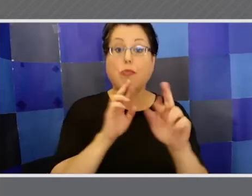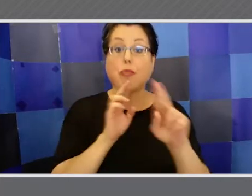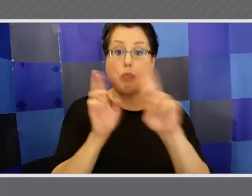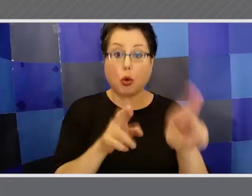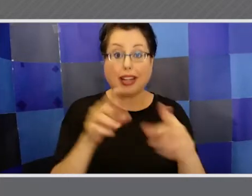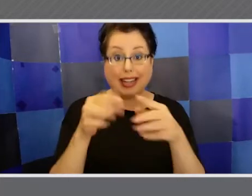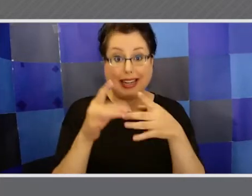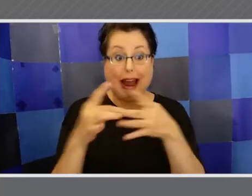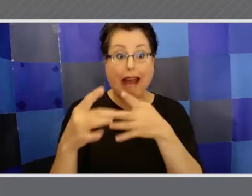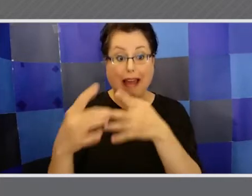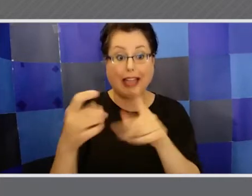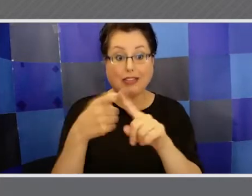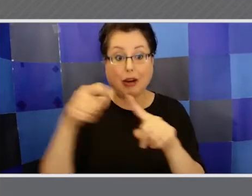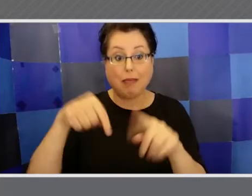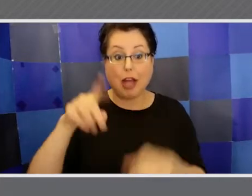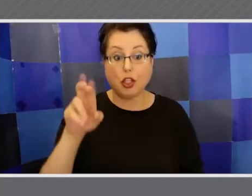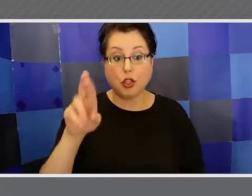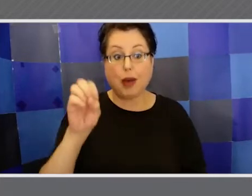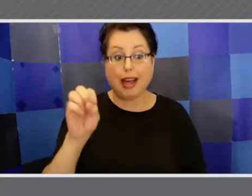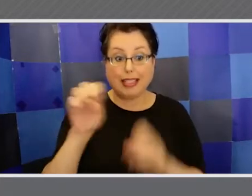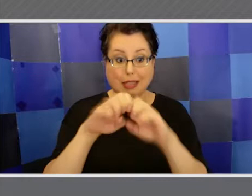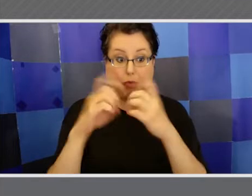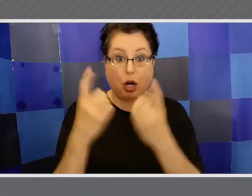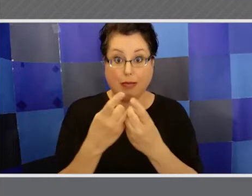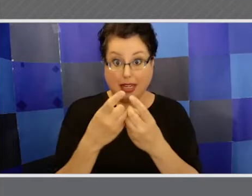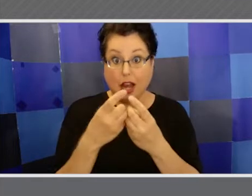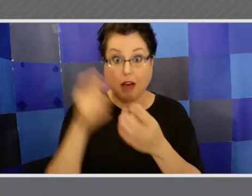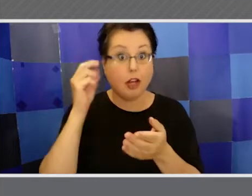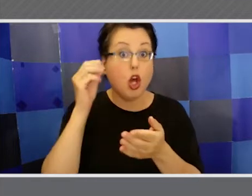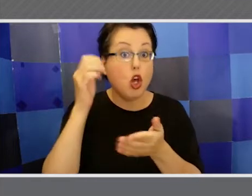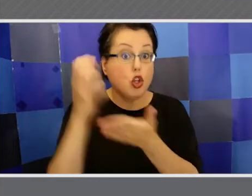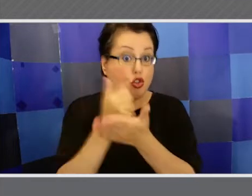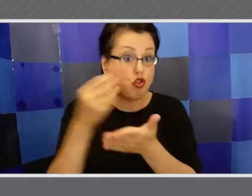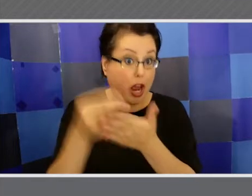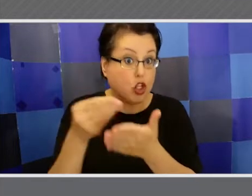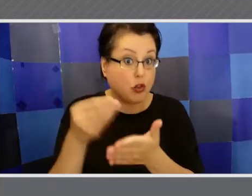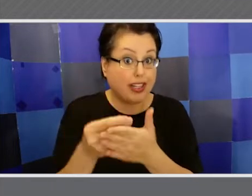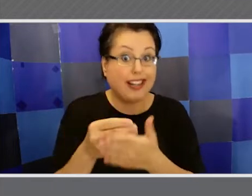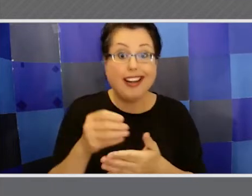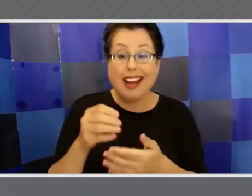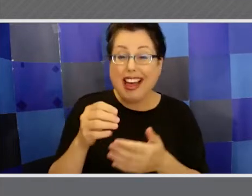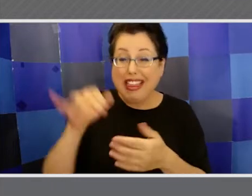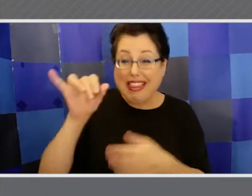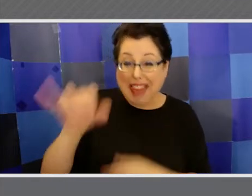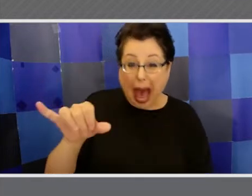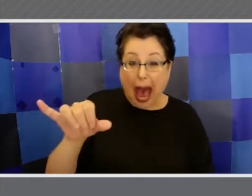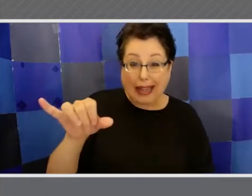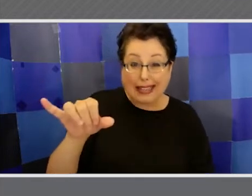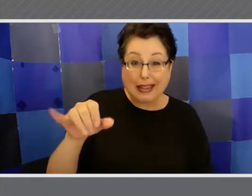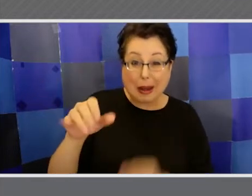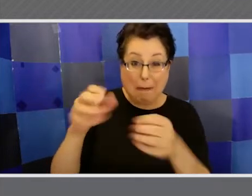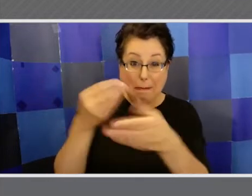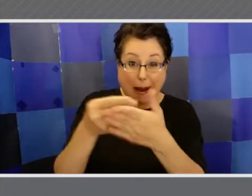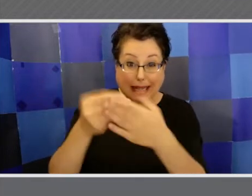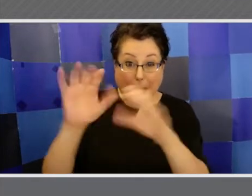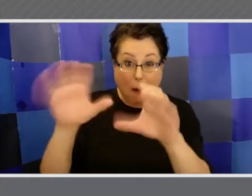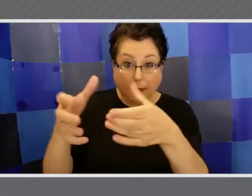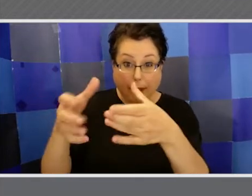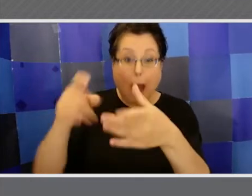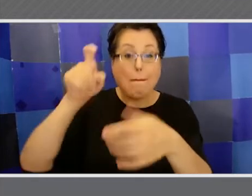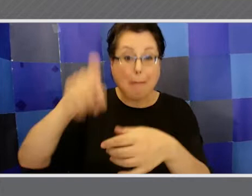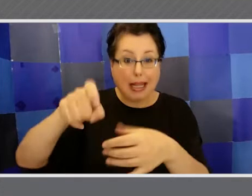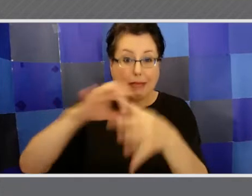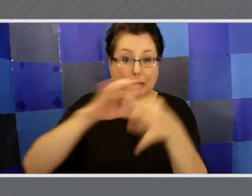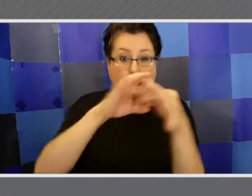that will be categorized into that negative economic impact bucket has to be tied to explicit data and